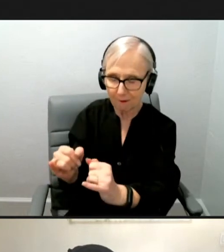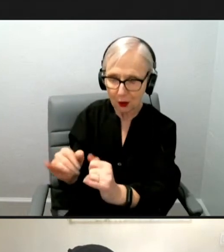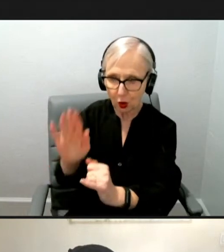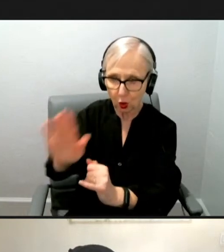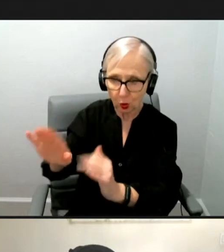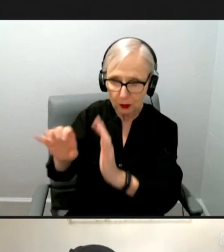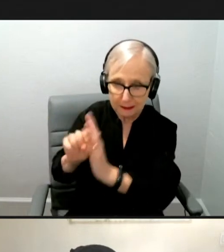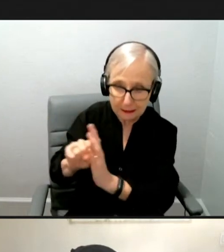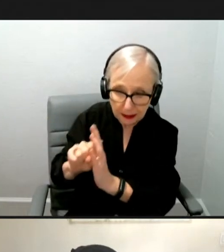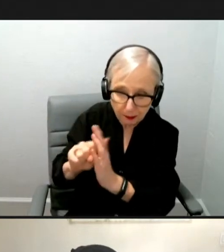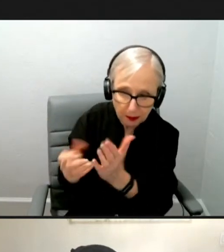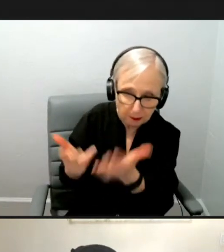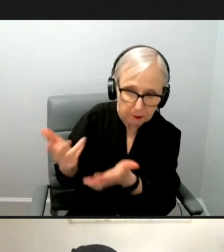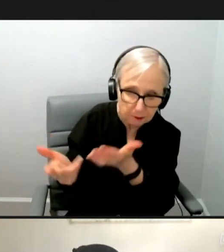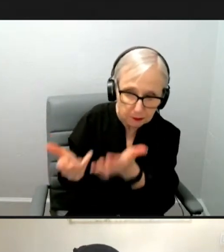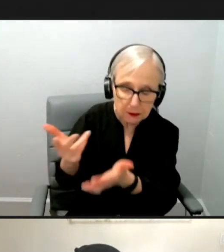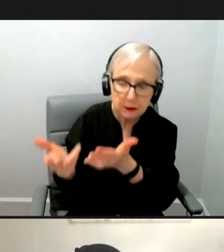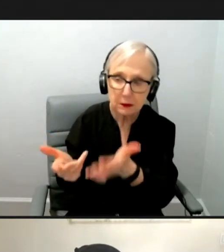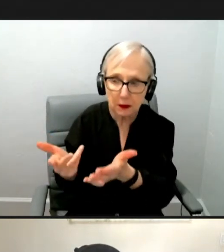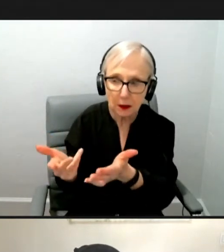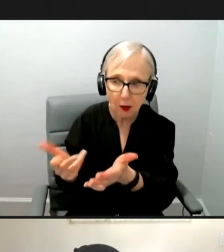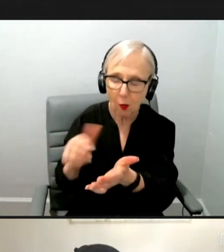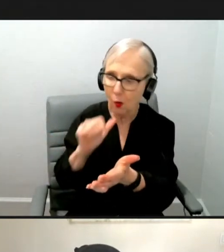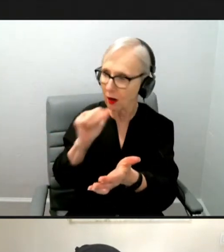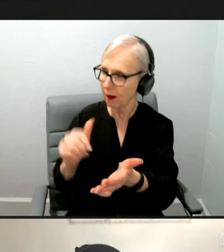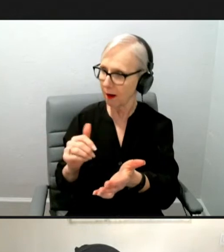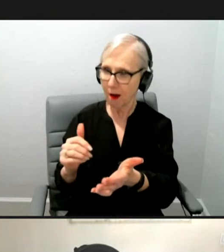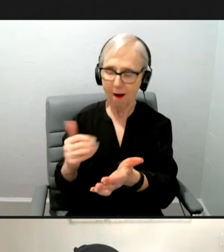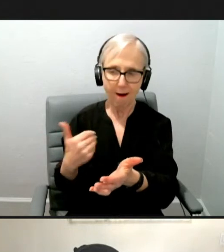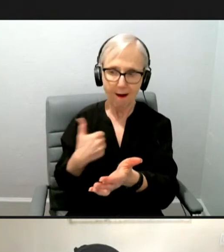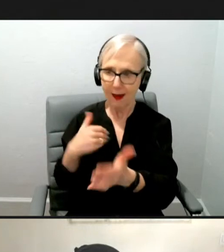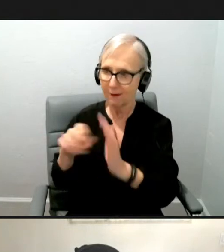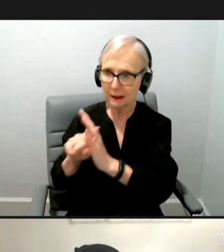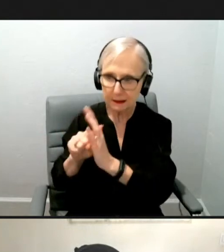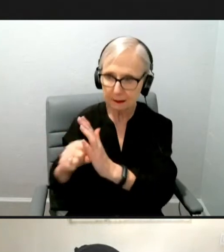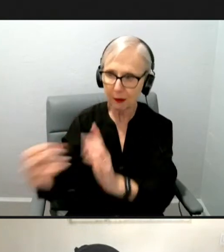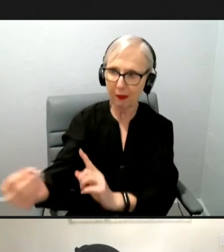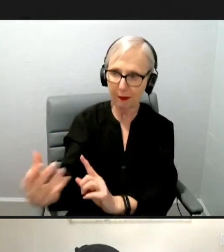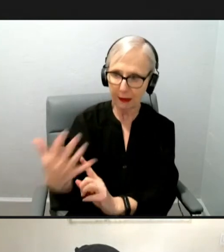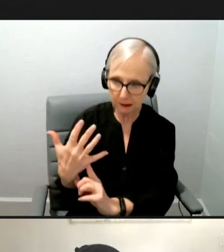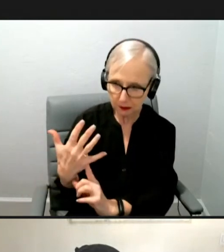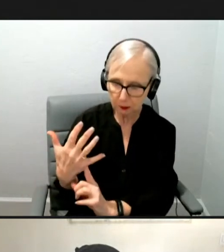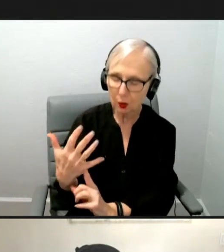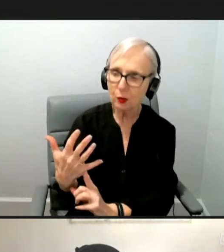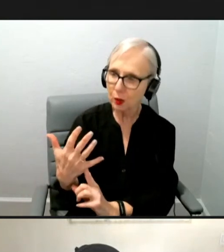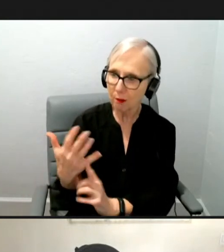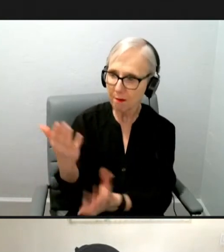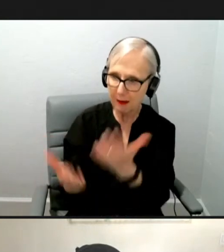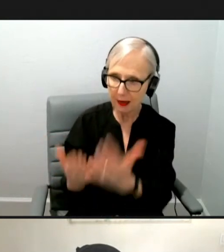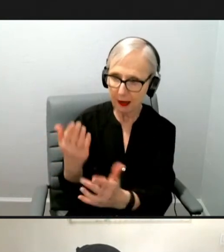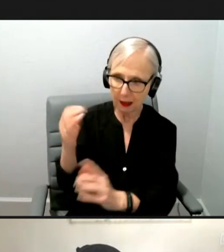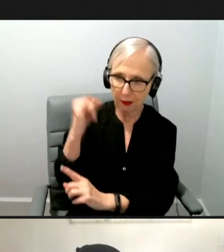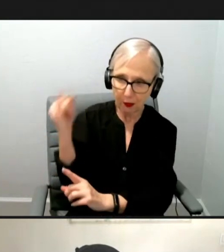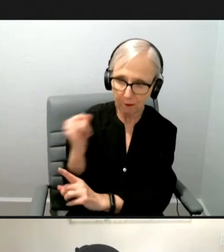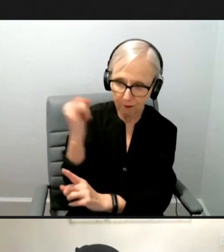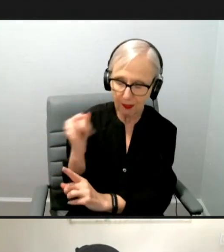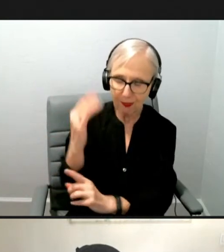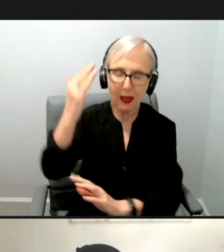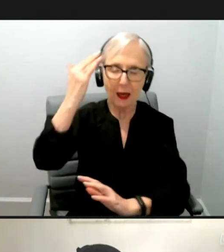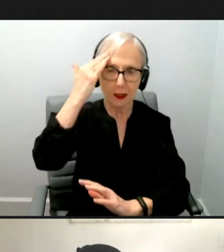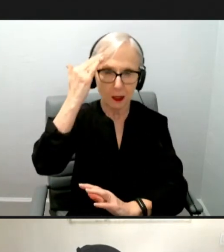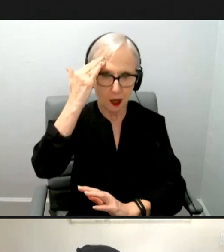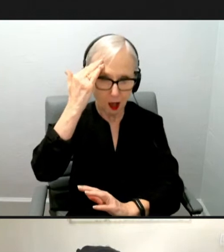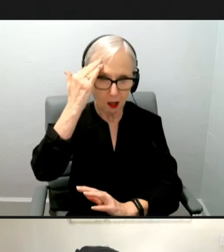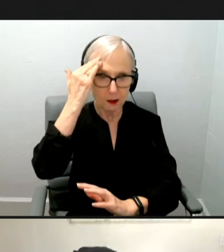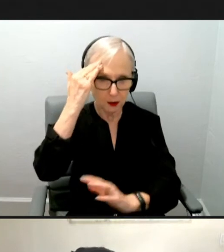having or even if they're not having symptoms, but they've had an exposure, if they may be infected, that knowledge is what's